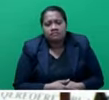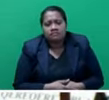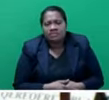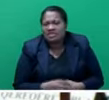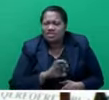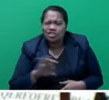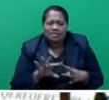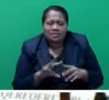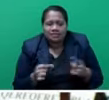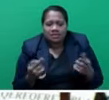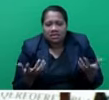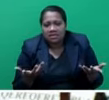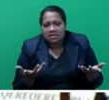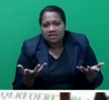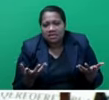something which is